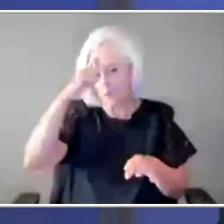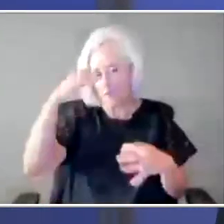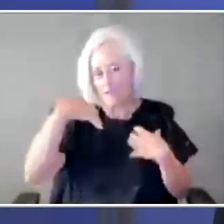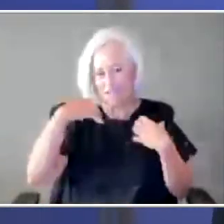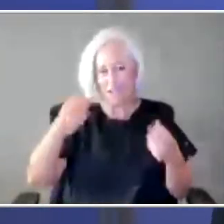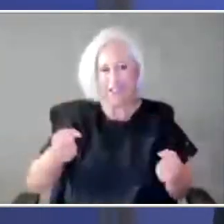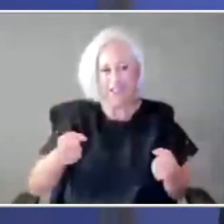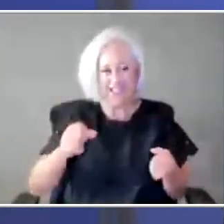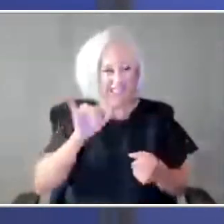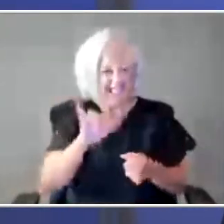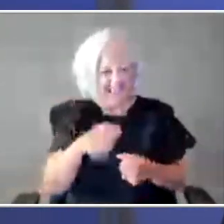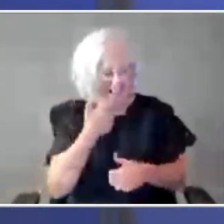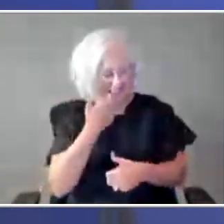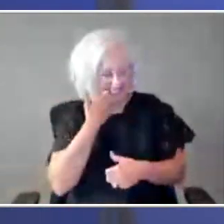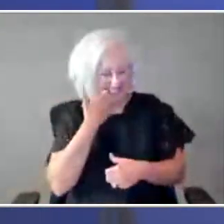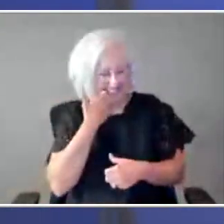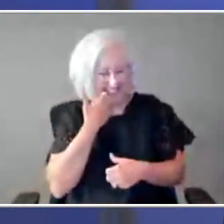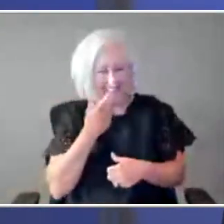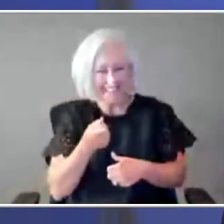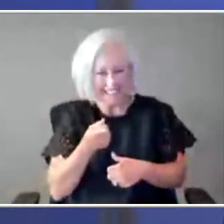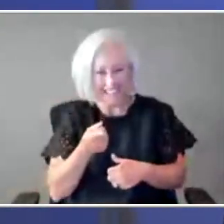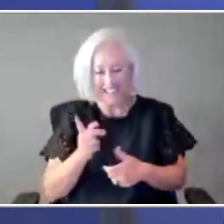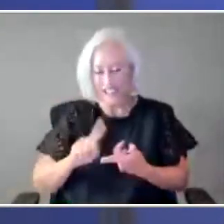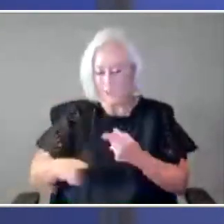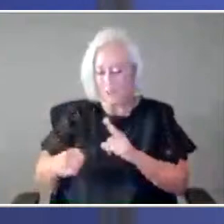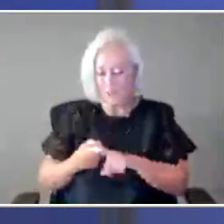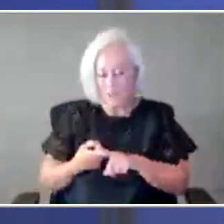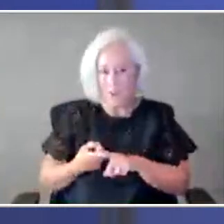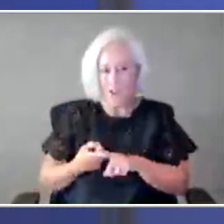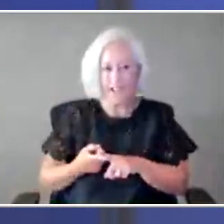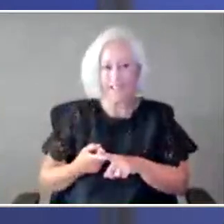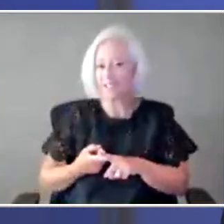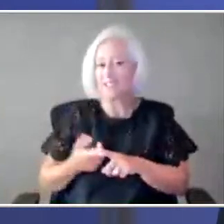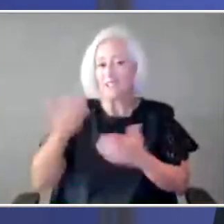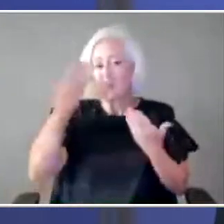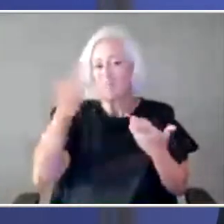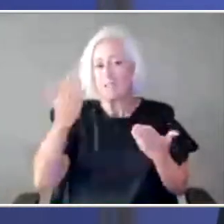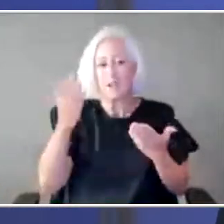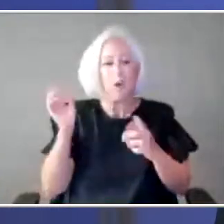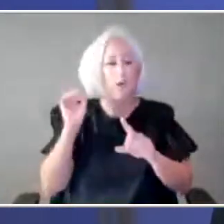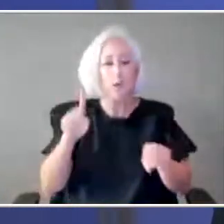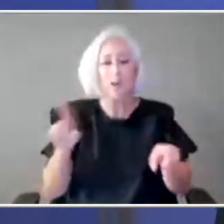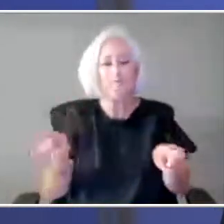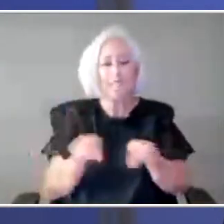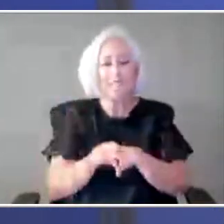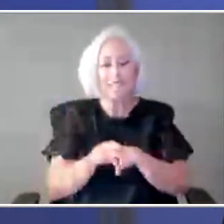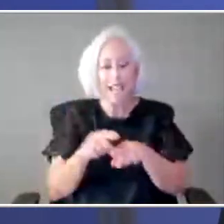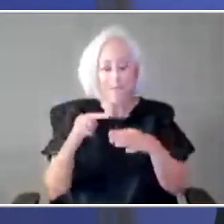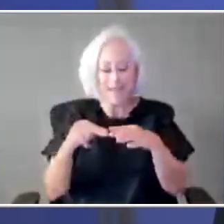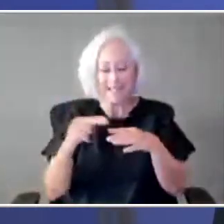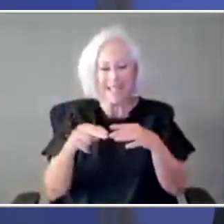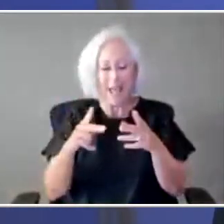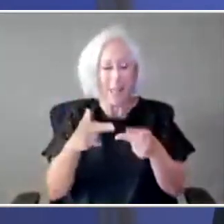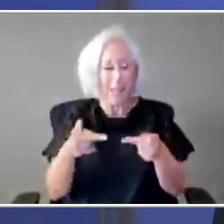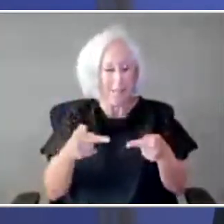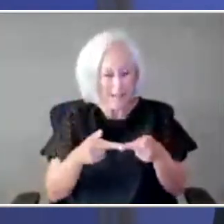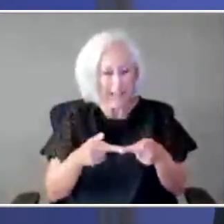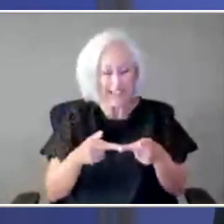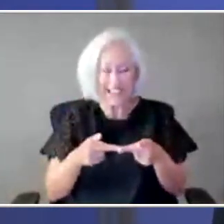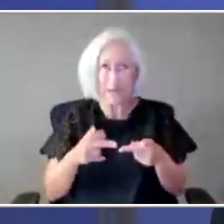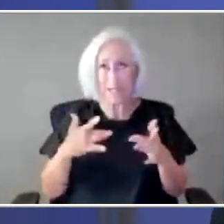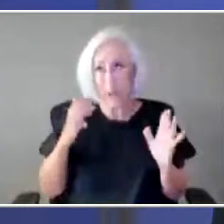just recently where a friend of mine ended up, we didn't know we went to the same nail salon, and we do, and I was like, yay! So, you